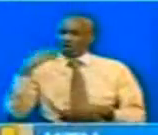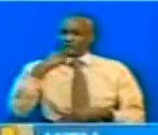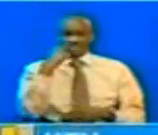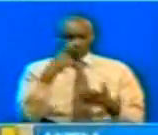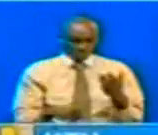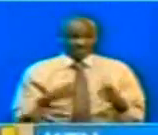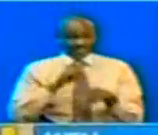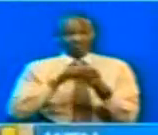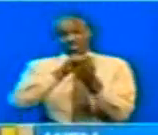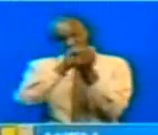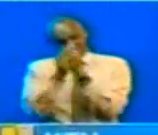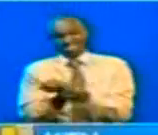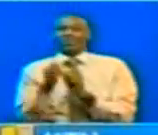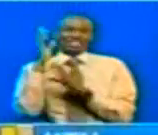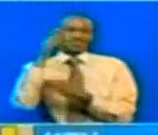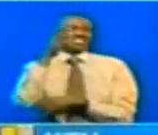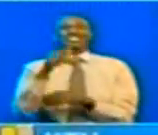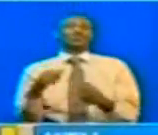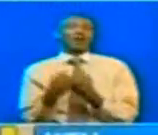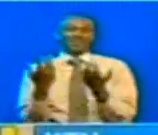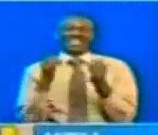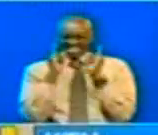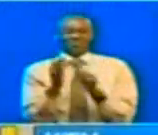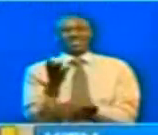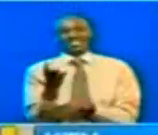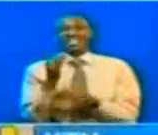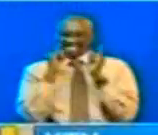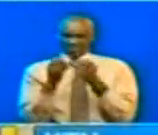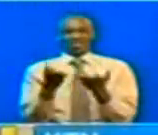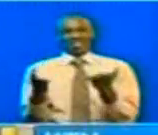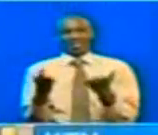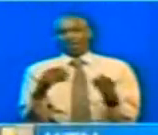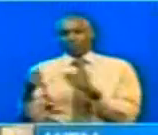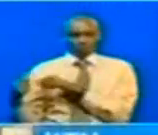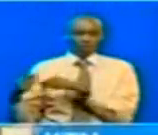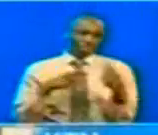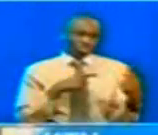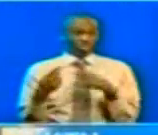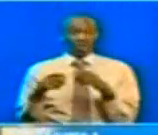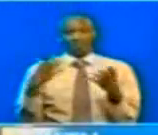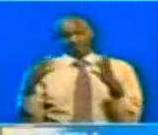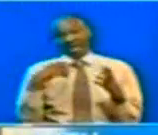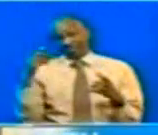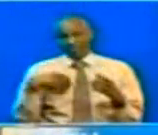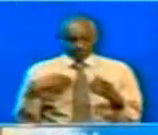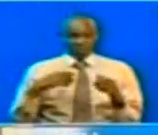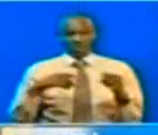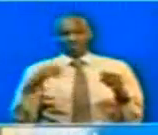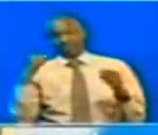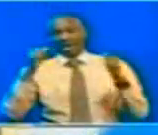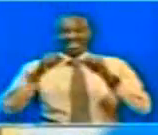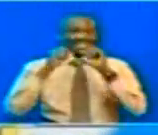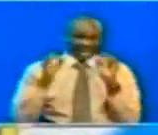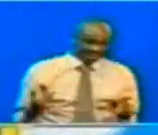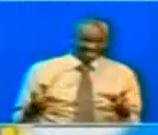in any transition, you would expect those kind of push and pull. Yeah, you would expect some certain level of disagreement